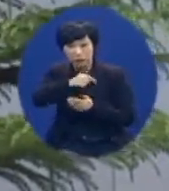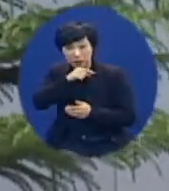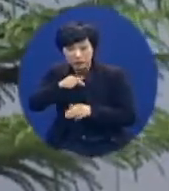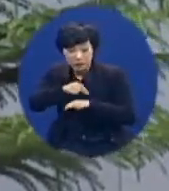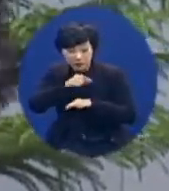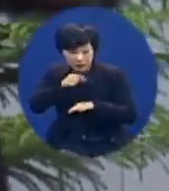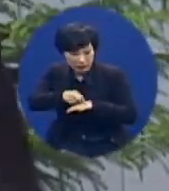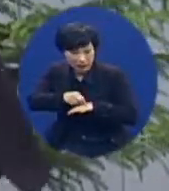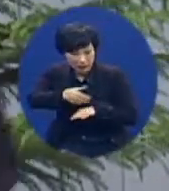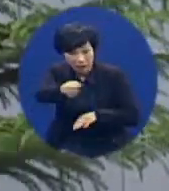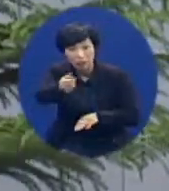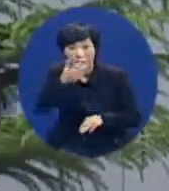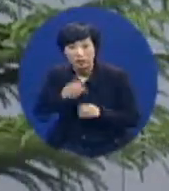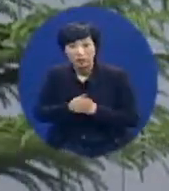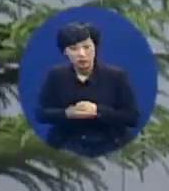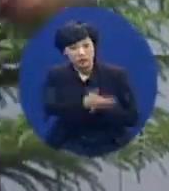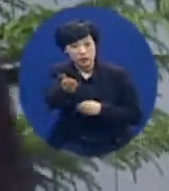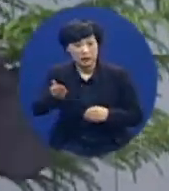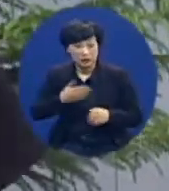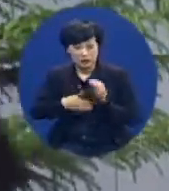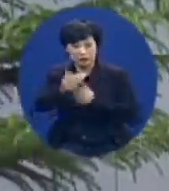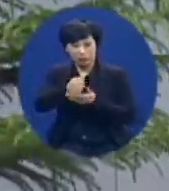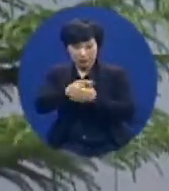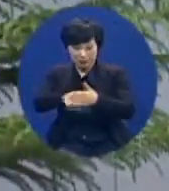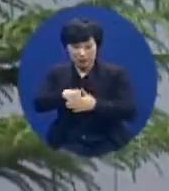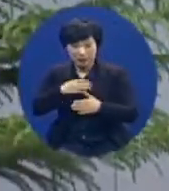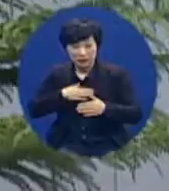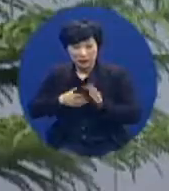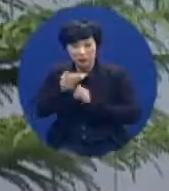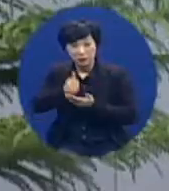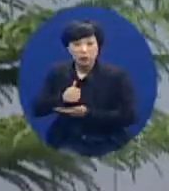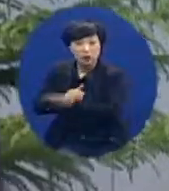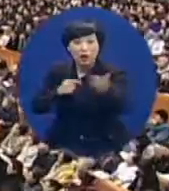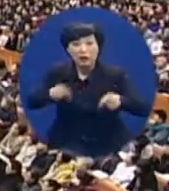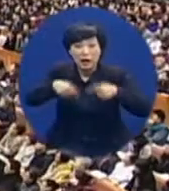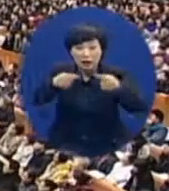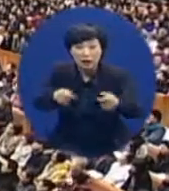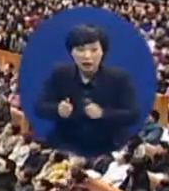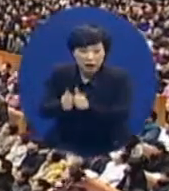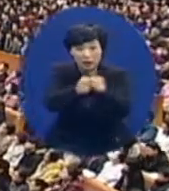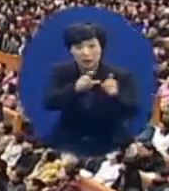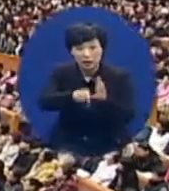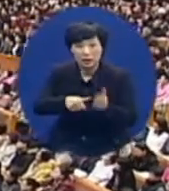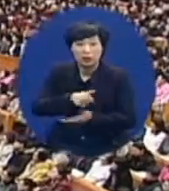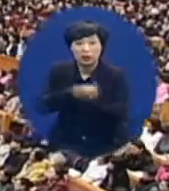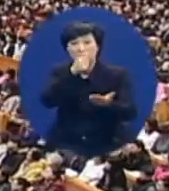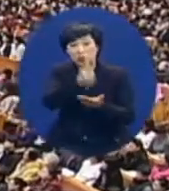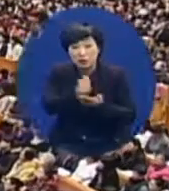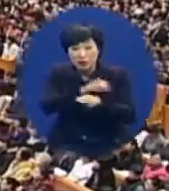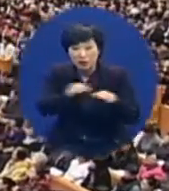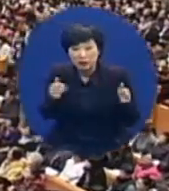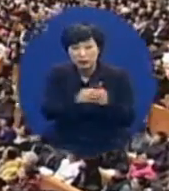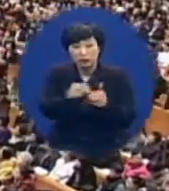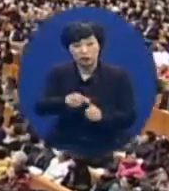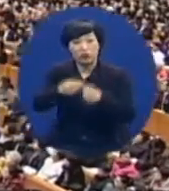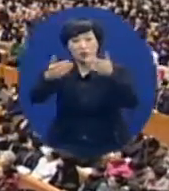and saved. Repentance is to lay down our sins before God.